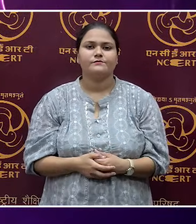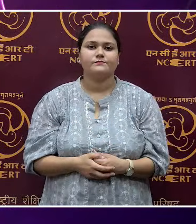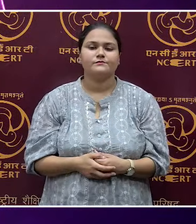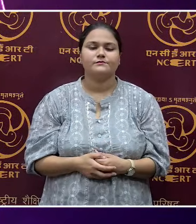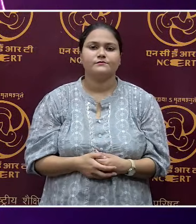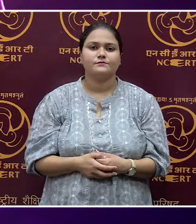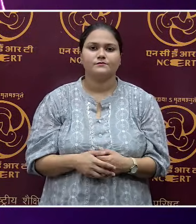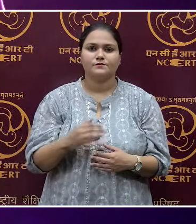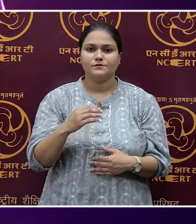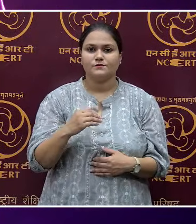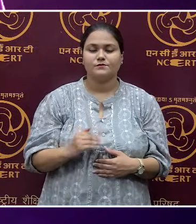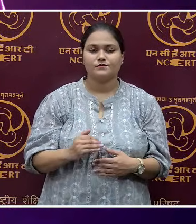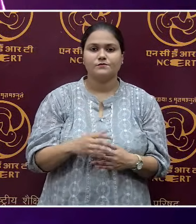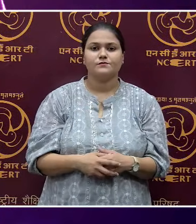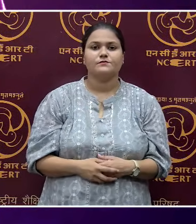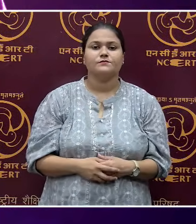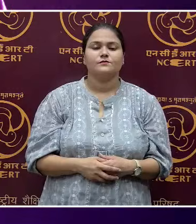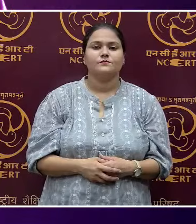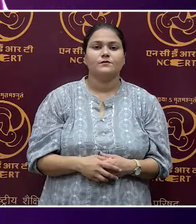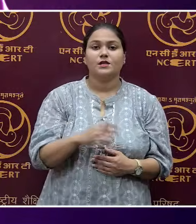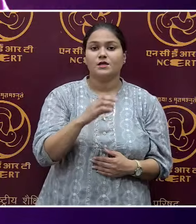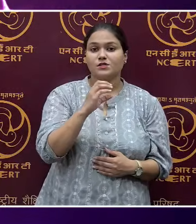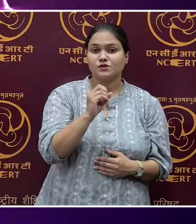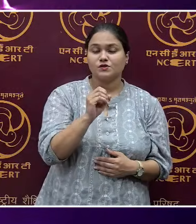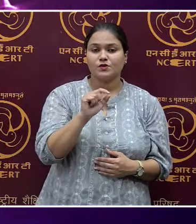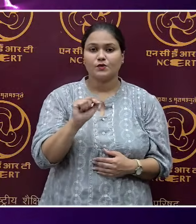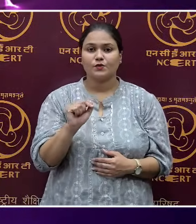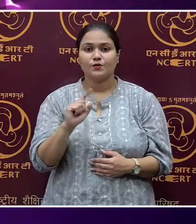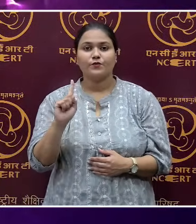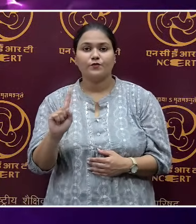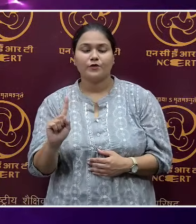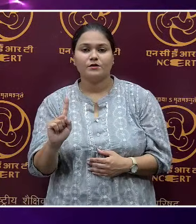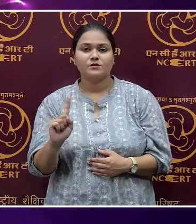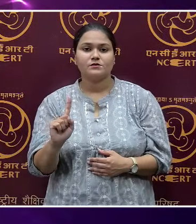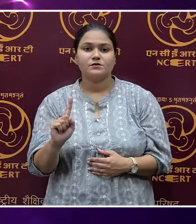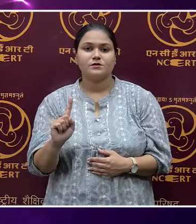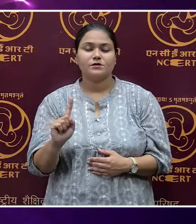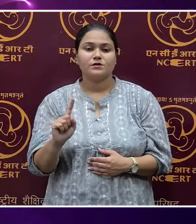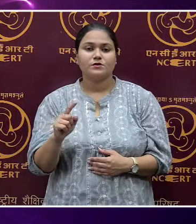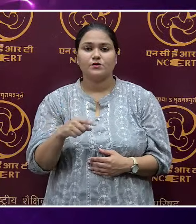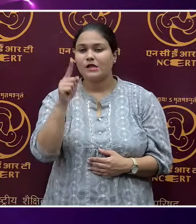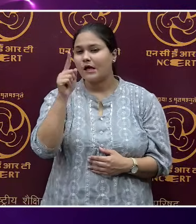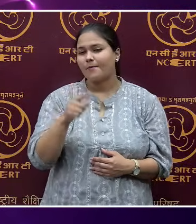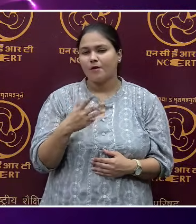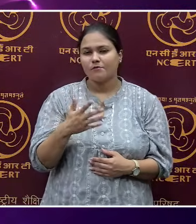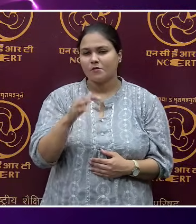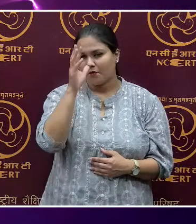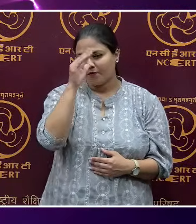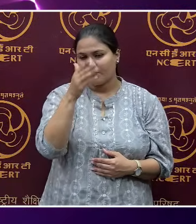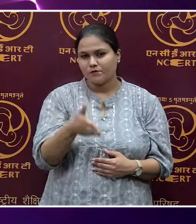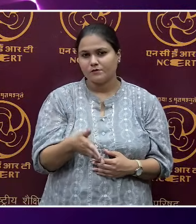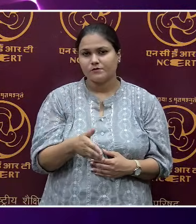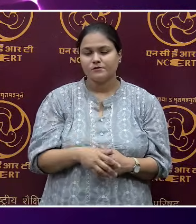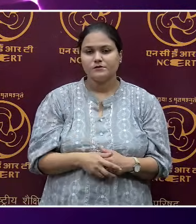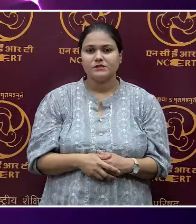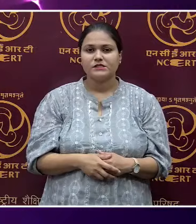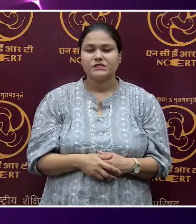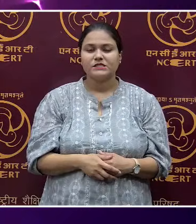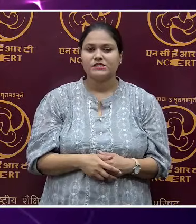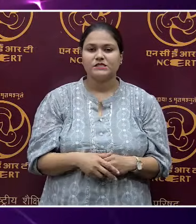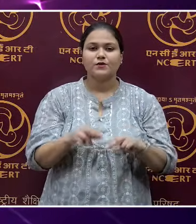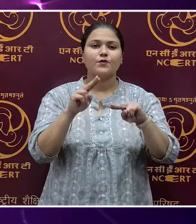It will throw 0. And 1 is equal to 0 is false. You can see. Right. It means it is not